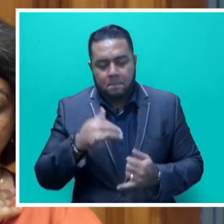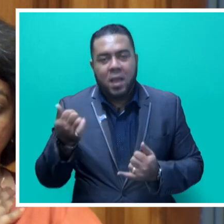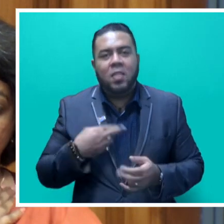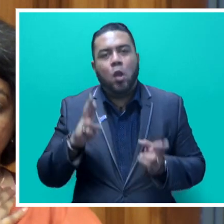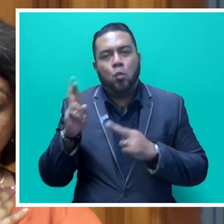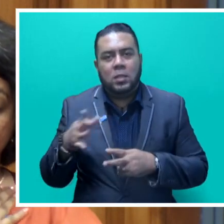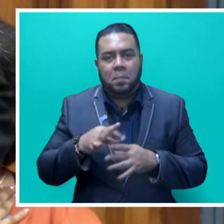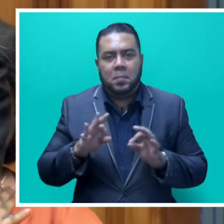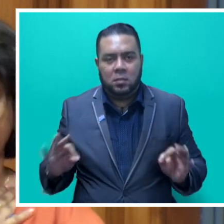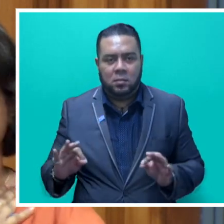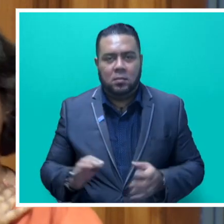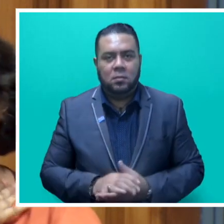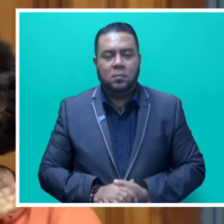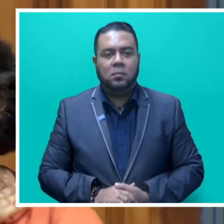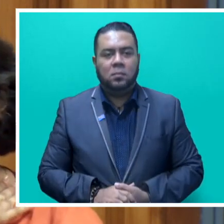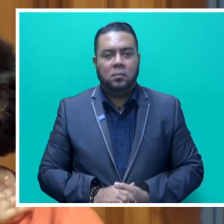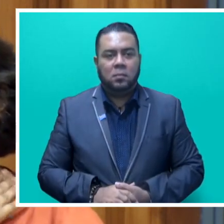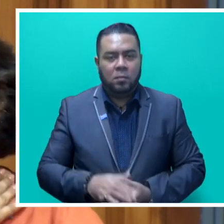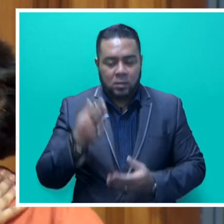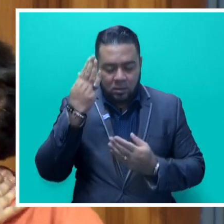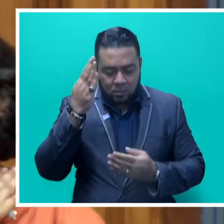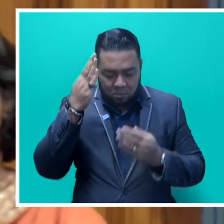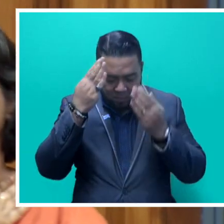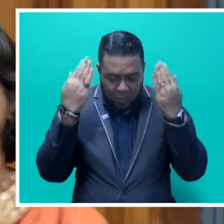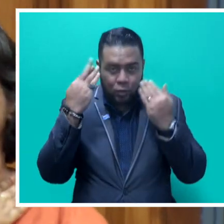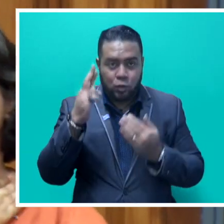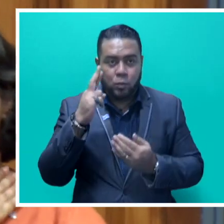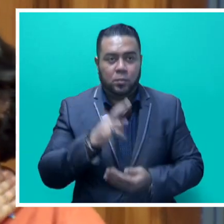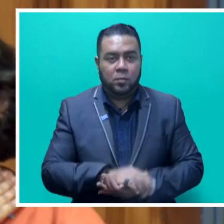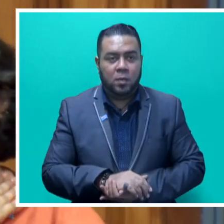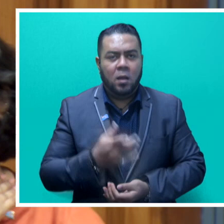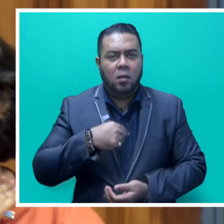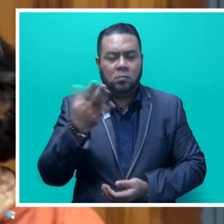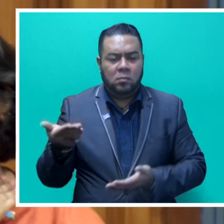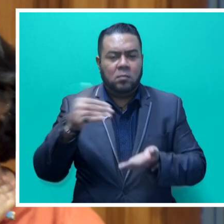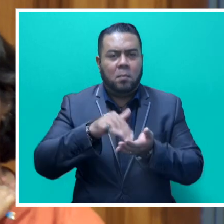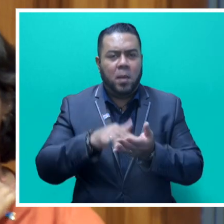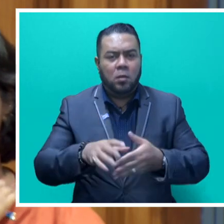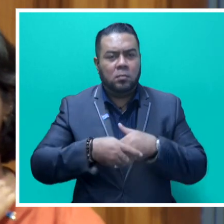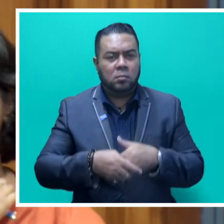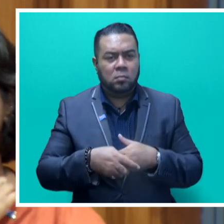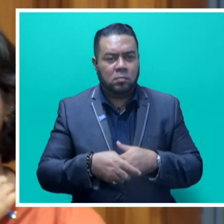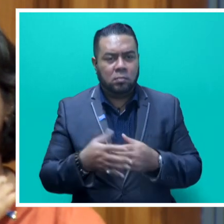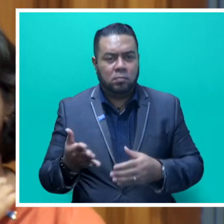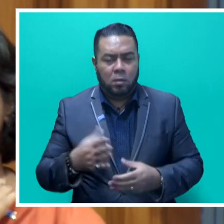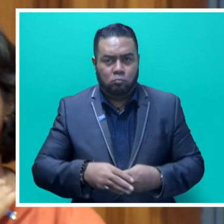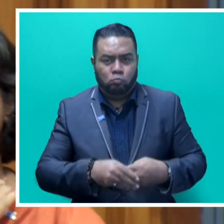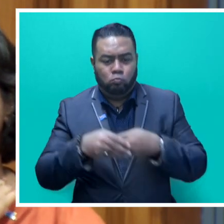peace. Mr. Speaker, sir, I add my congratulations on your elevation to the Speaker's